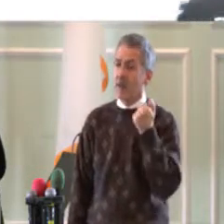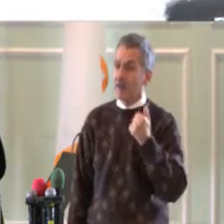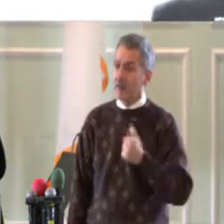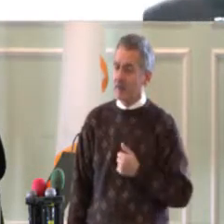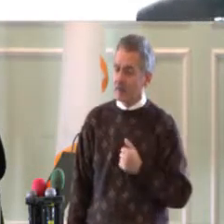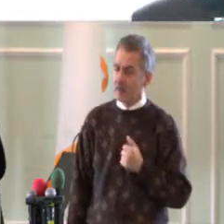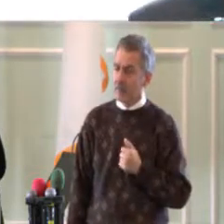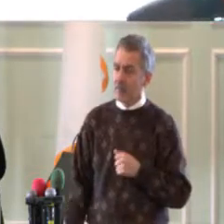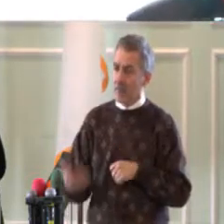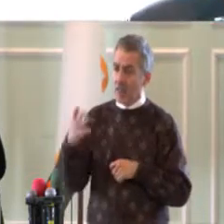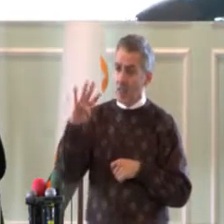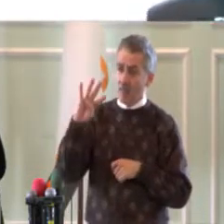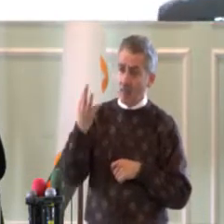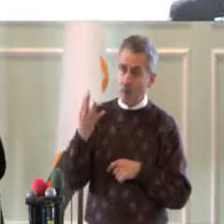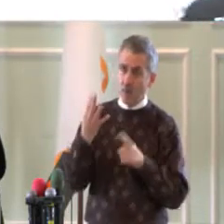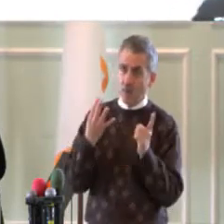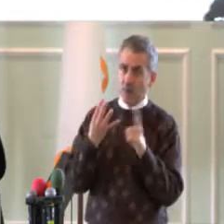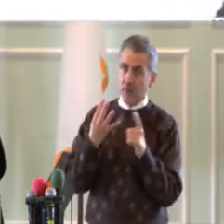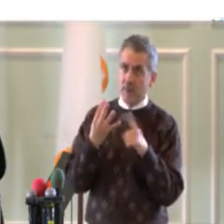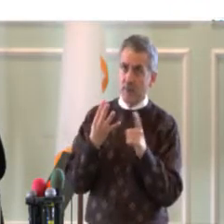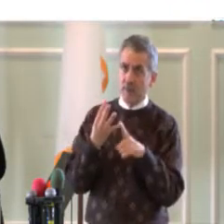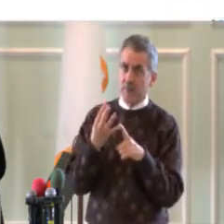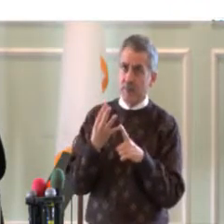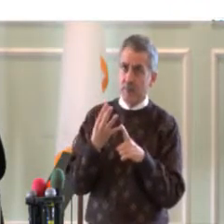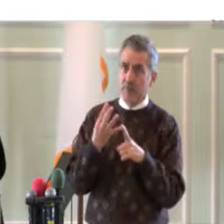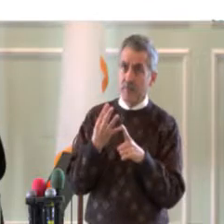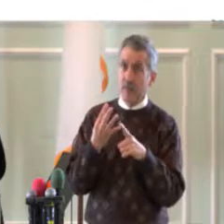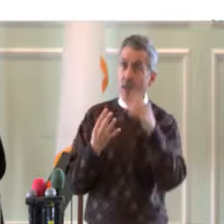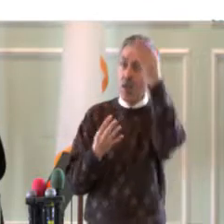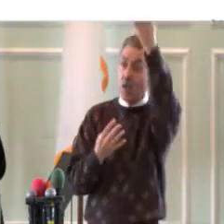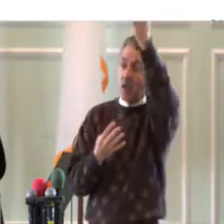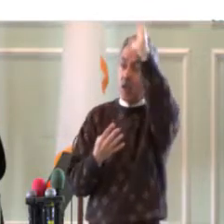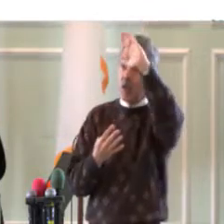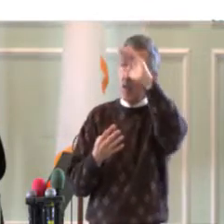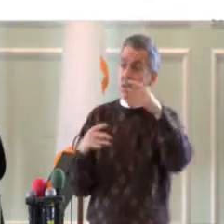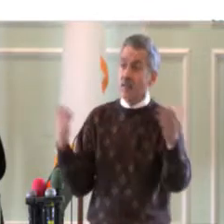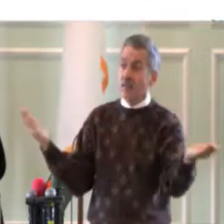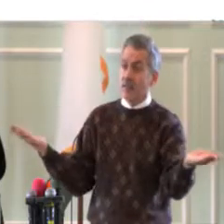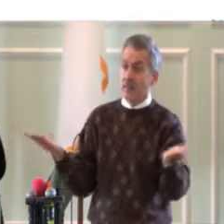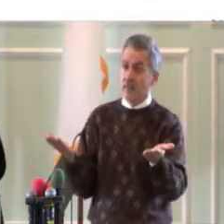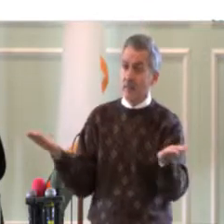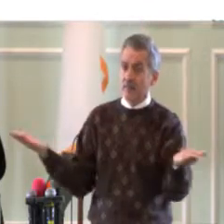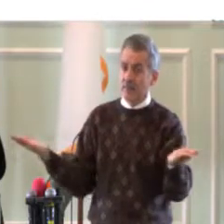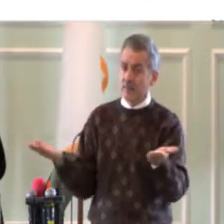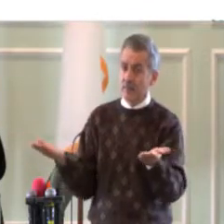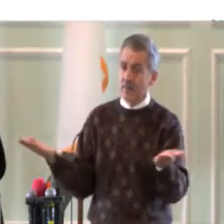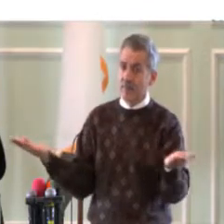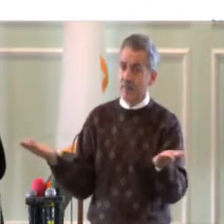And the fourth point is this. God is here. So,